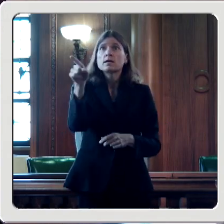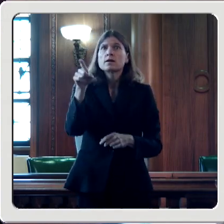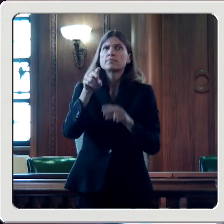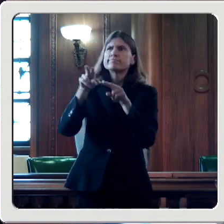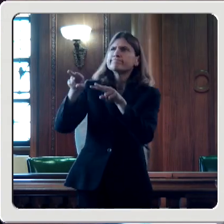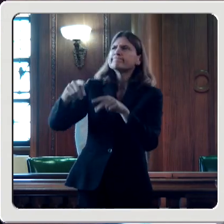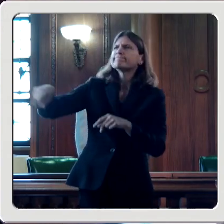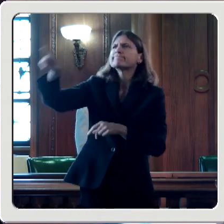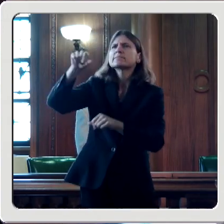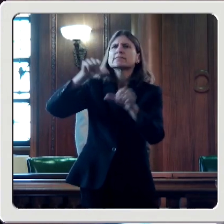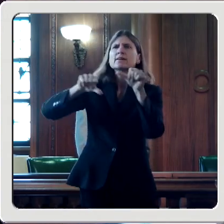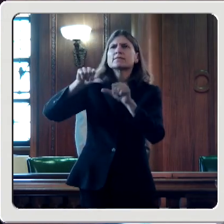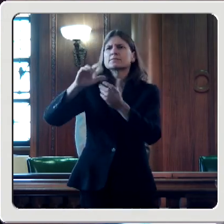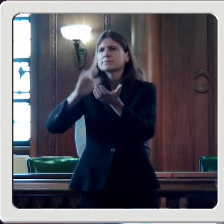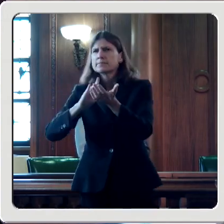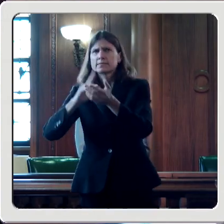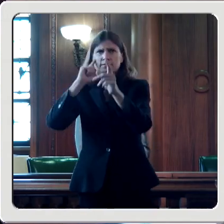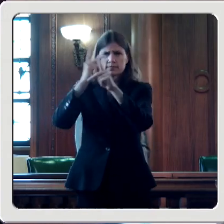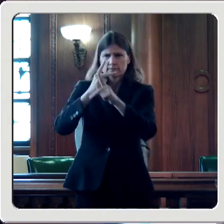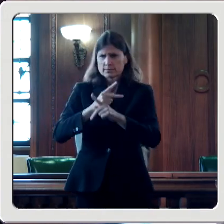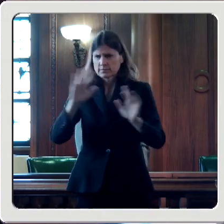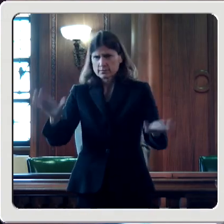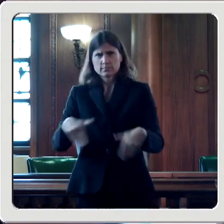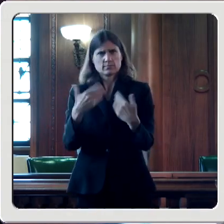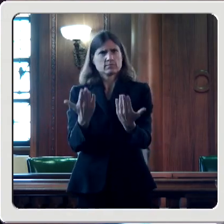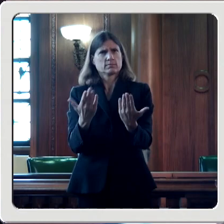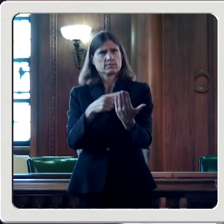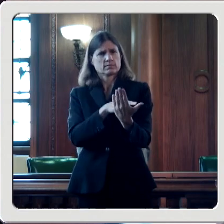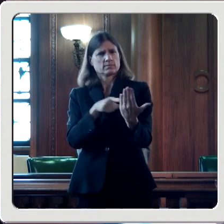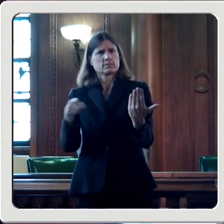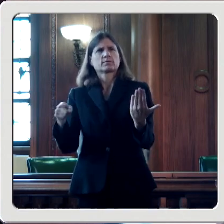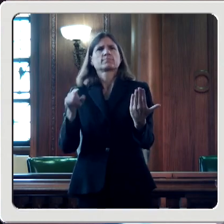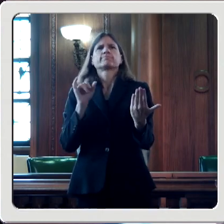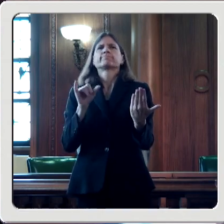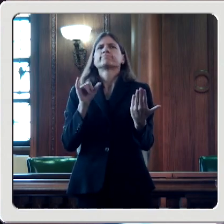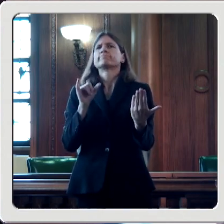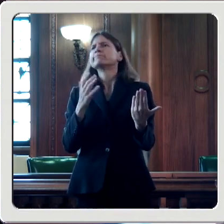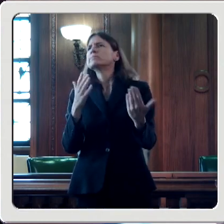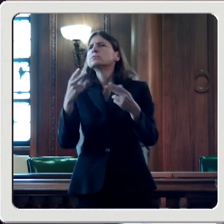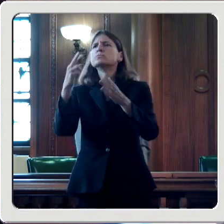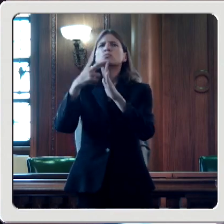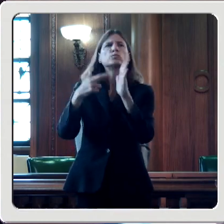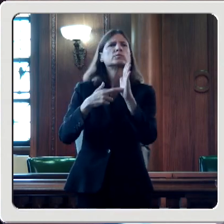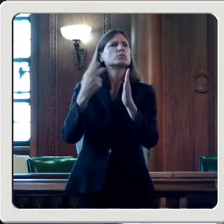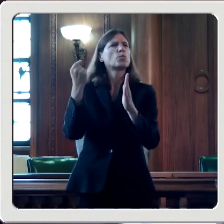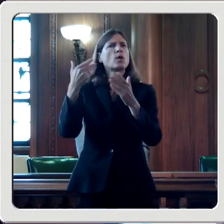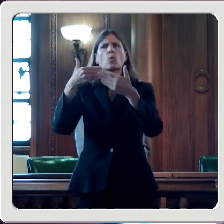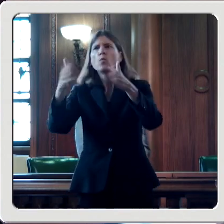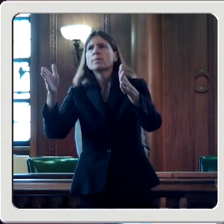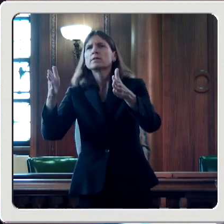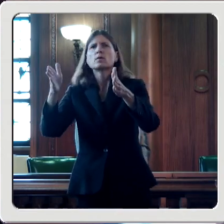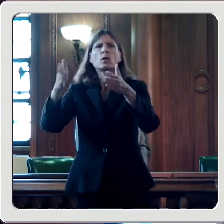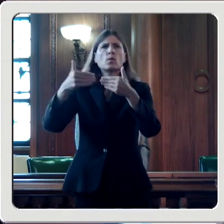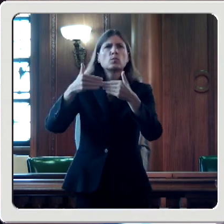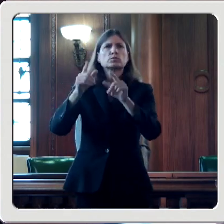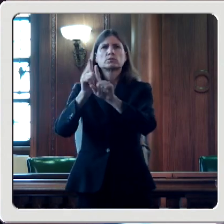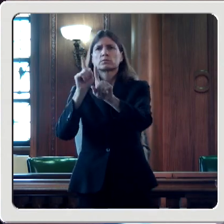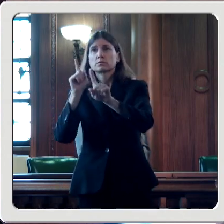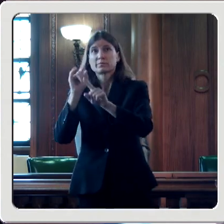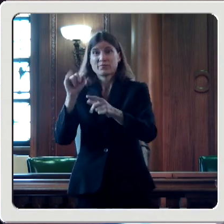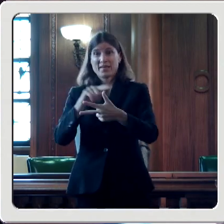reopen and engage in other activities. The good news is that here in Massachusetts, we know this. We've seen the results of